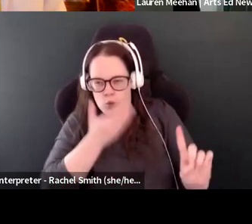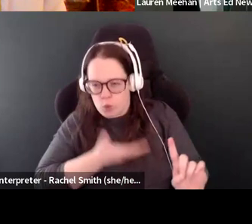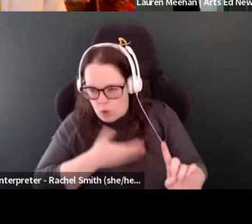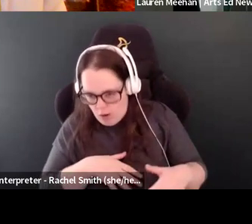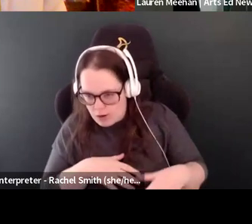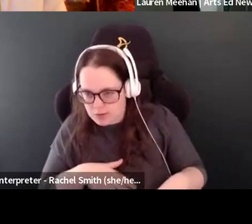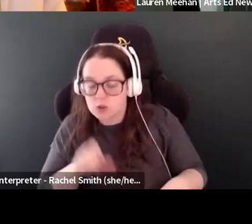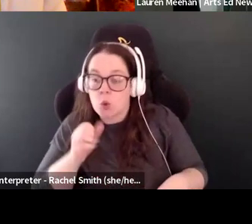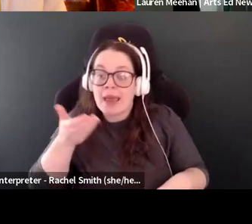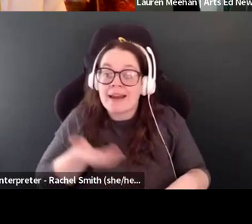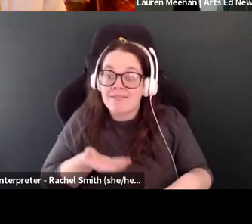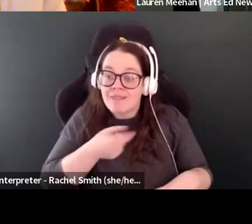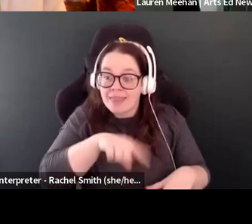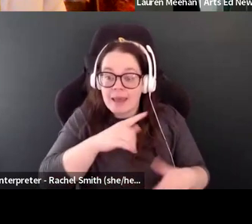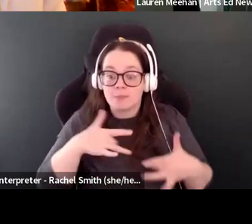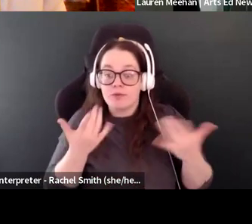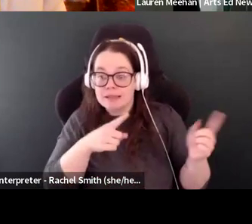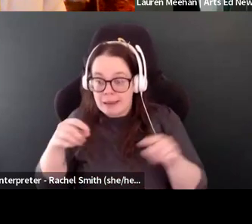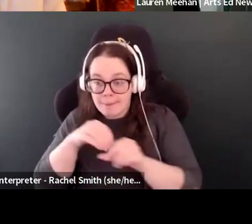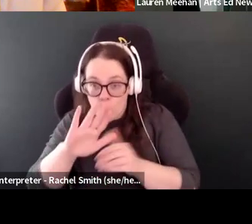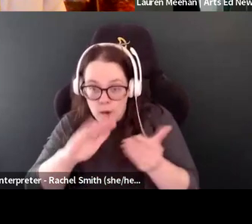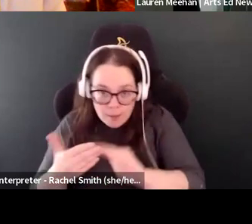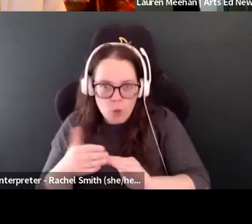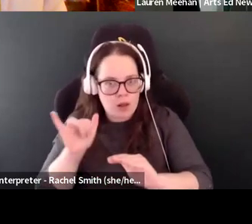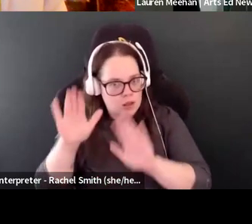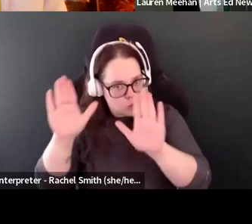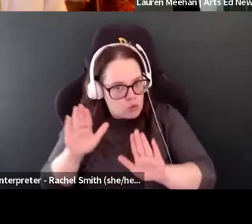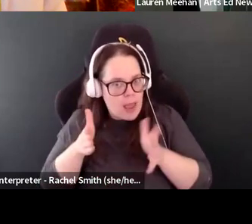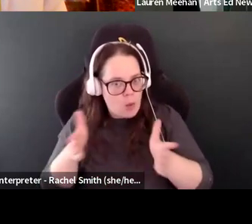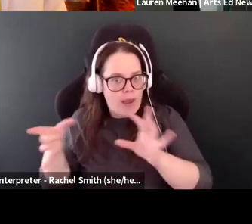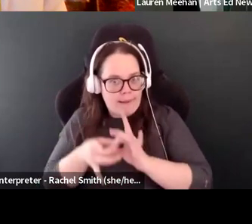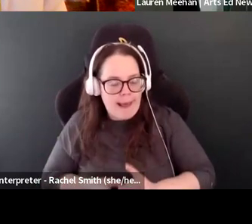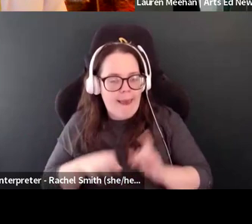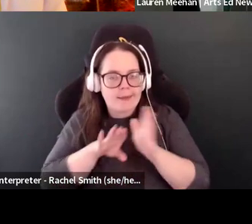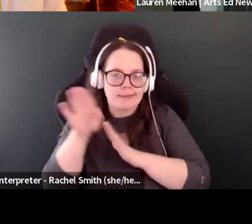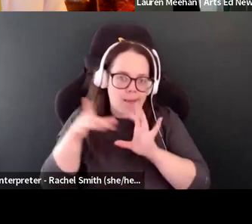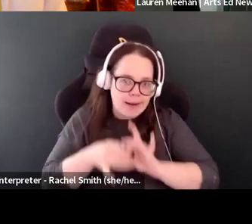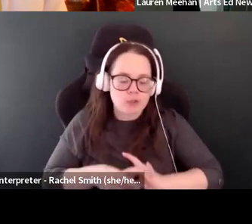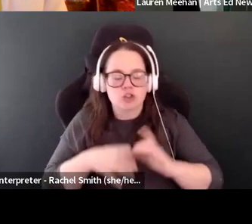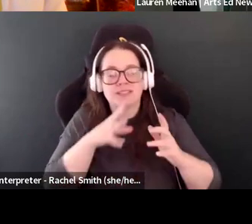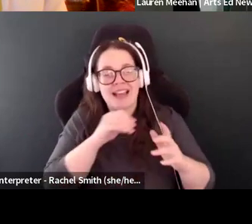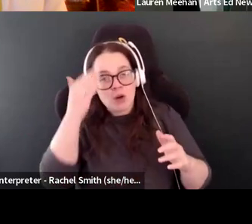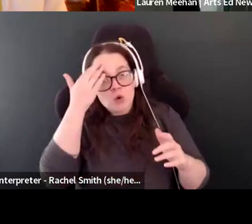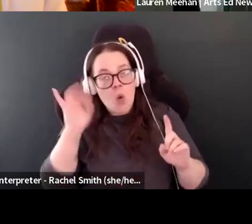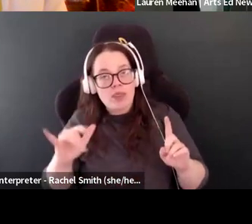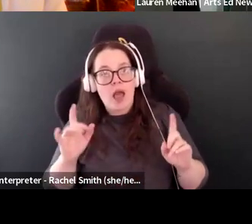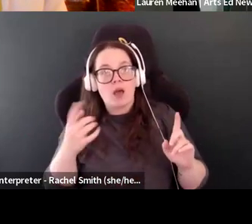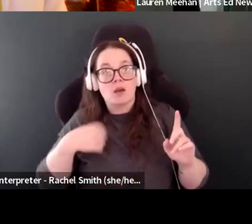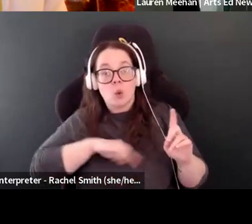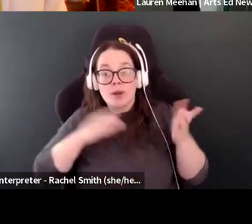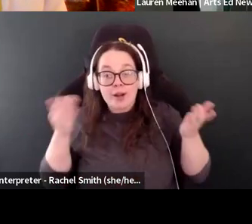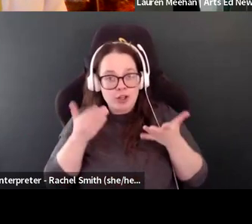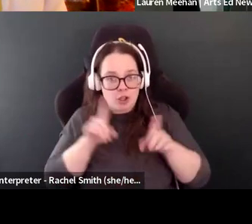communities, is a great way to really connect with them. And, just know that we're here as